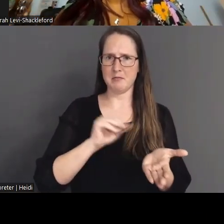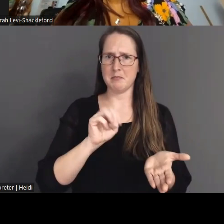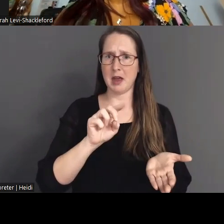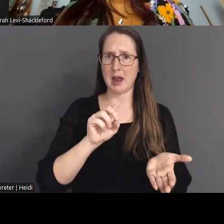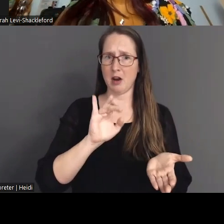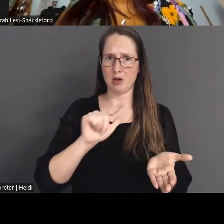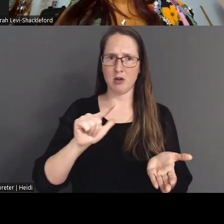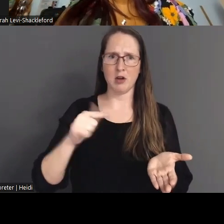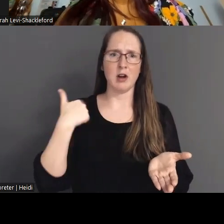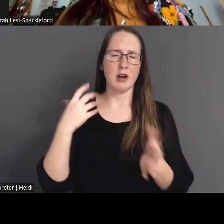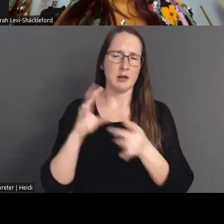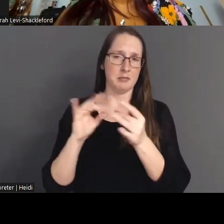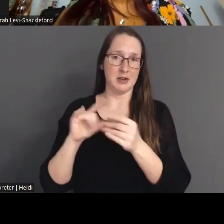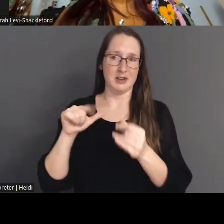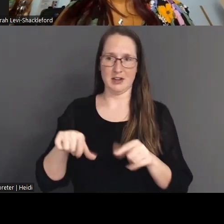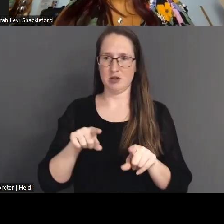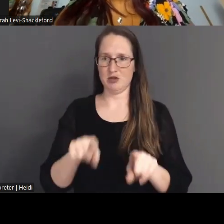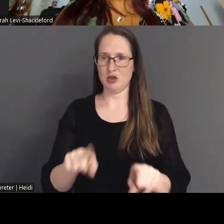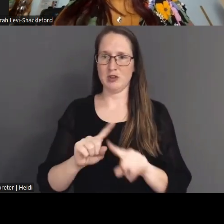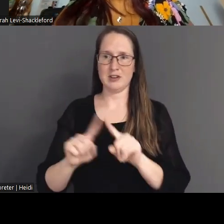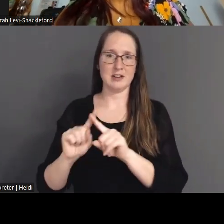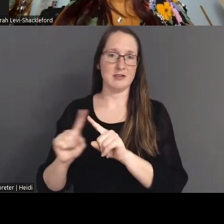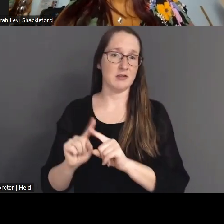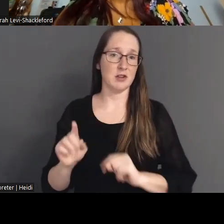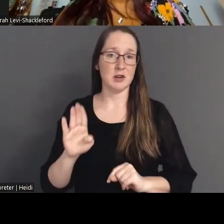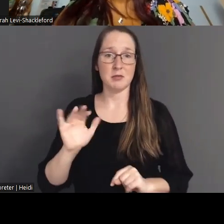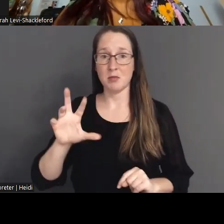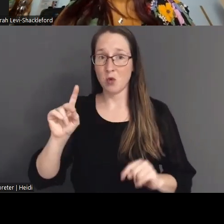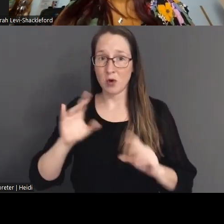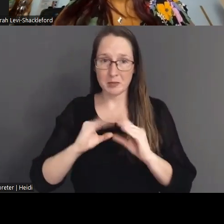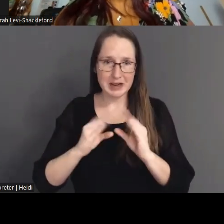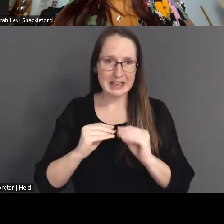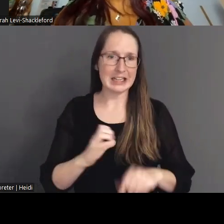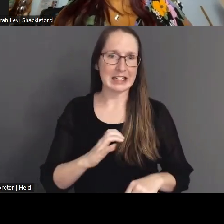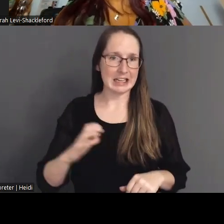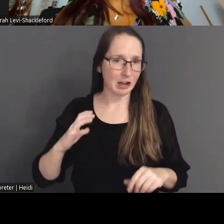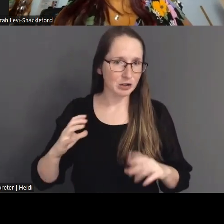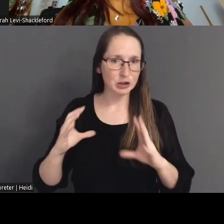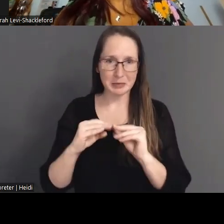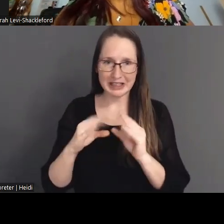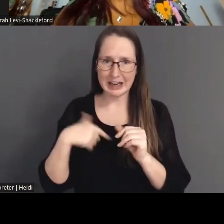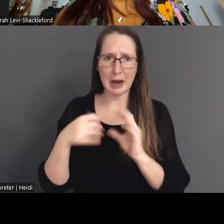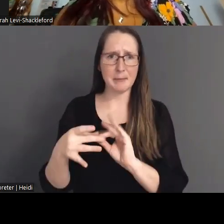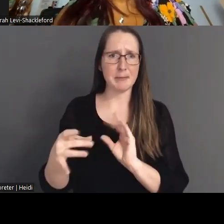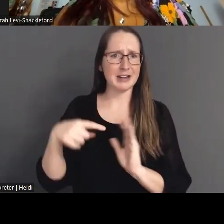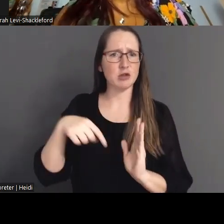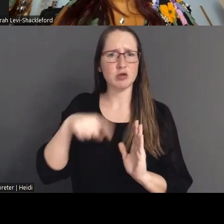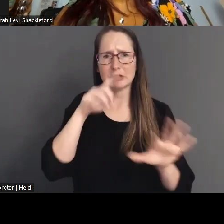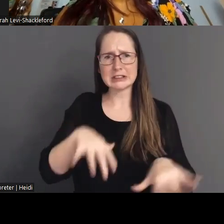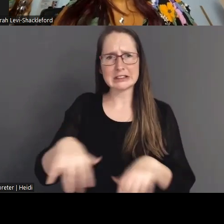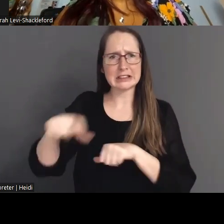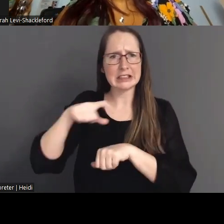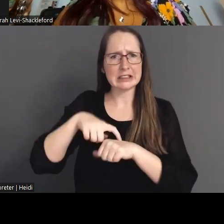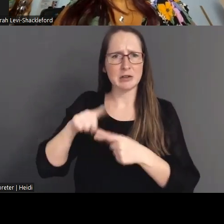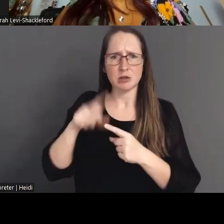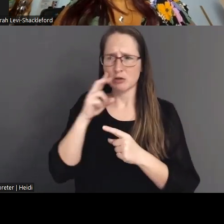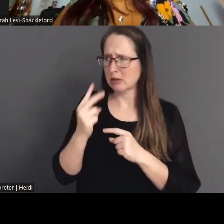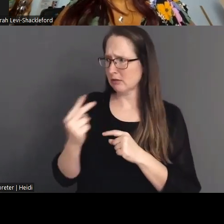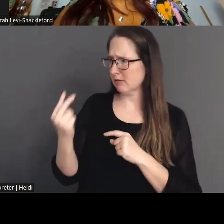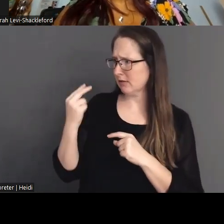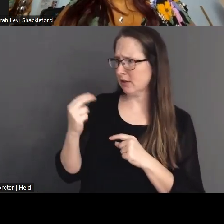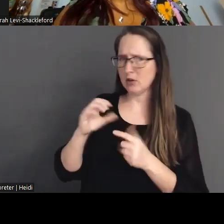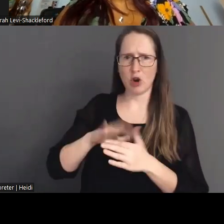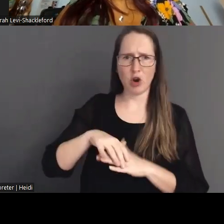and I bring this up in different board meetings and council meetings and stuff, is to take time to reflect on your belief